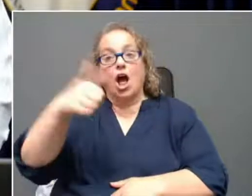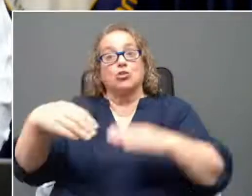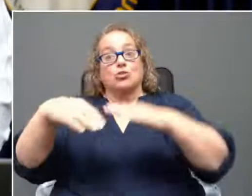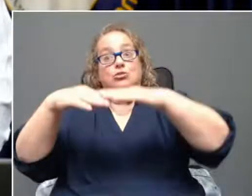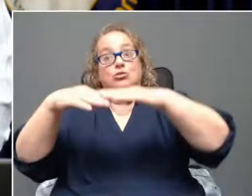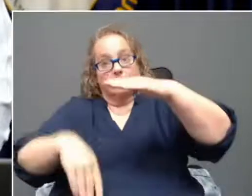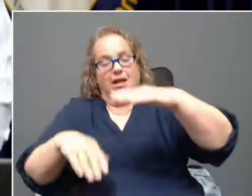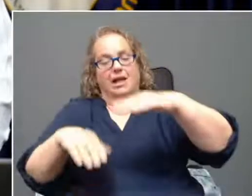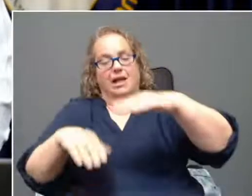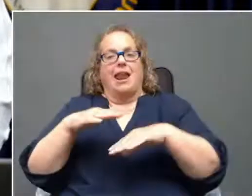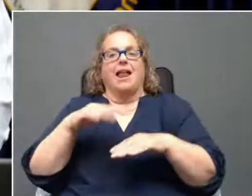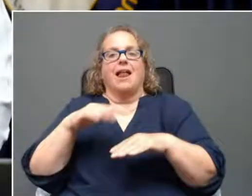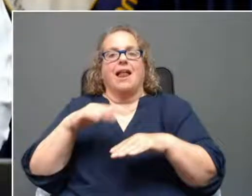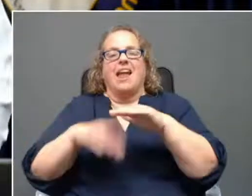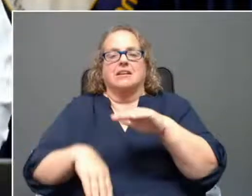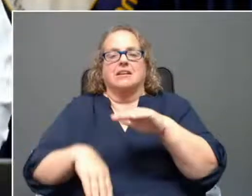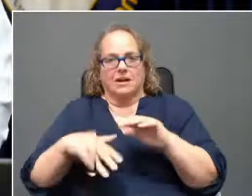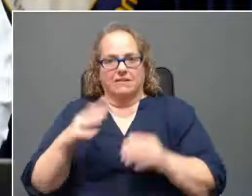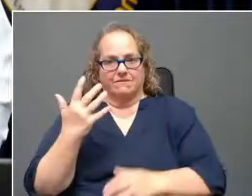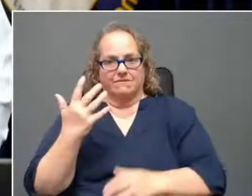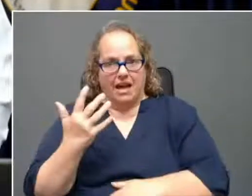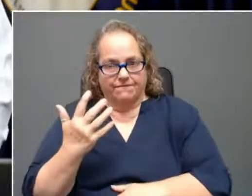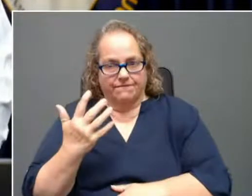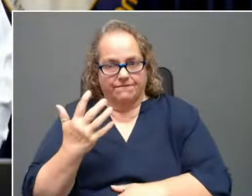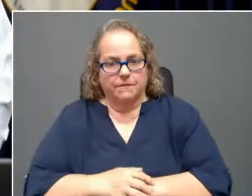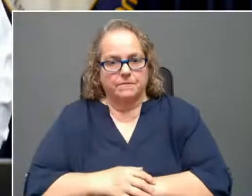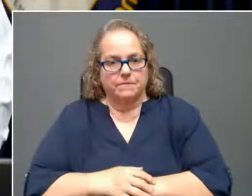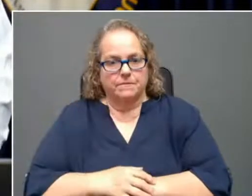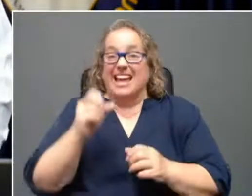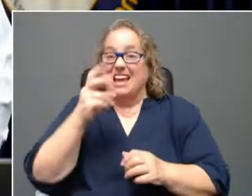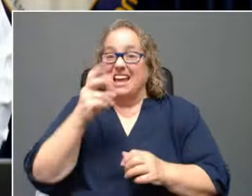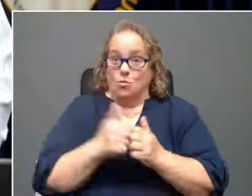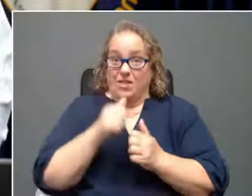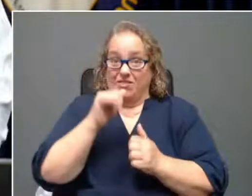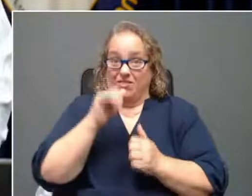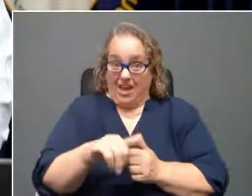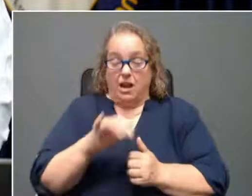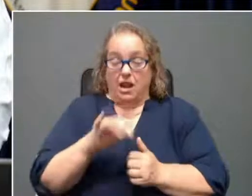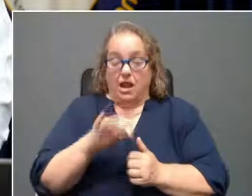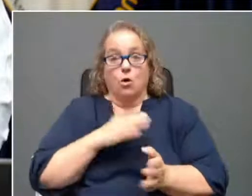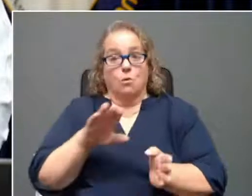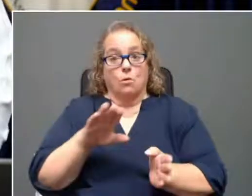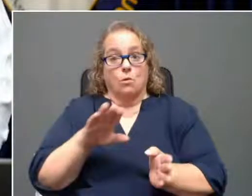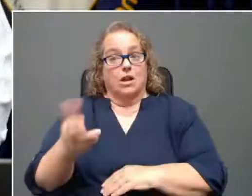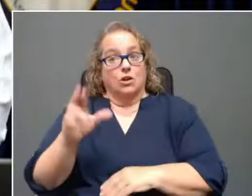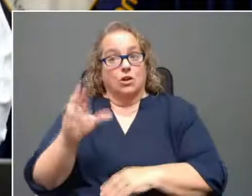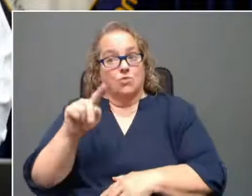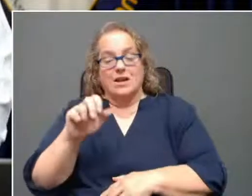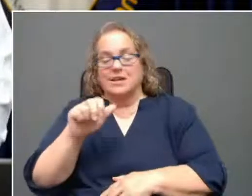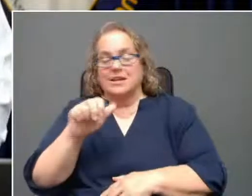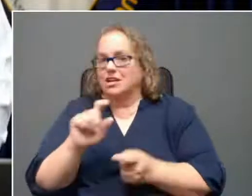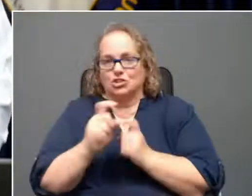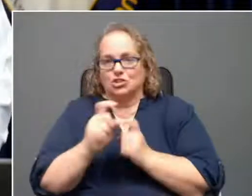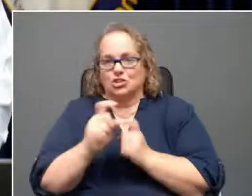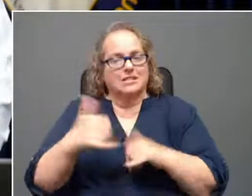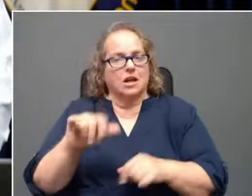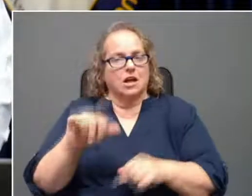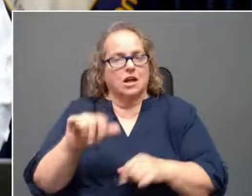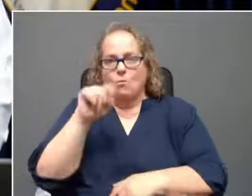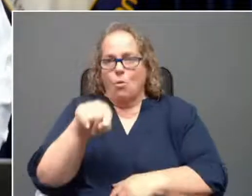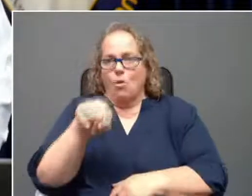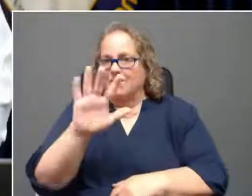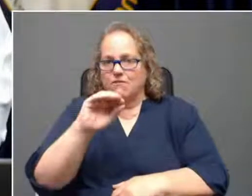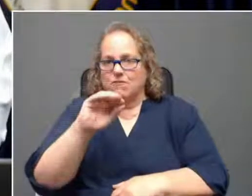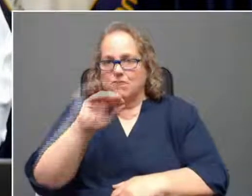5. Even with this addition, our mortality rate does not change. It's about 1.5% compared to a